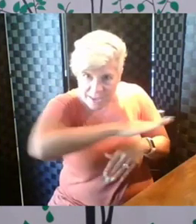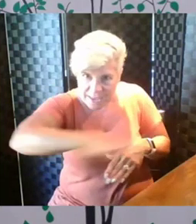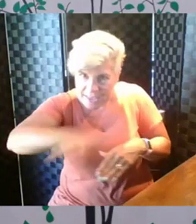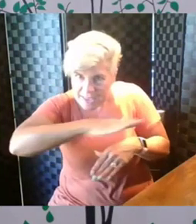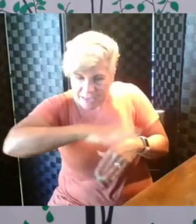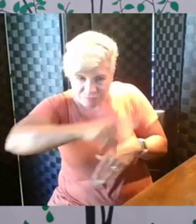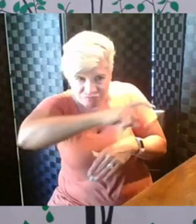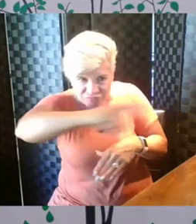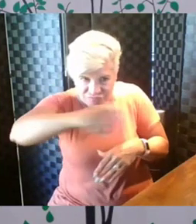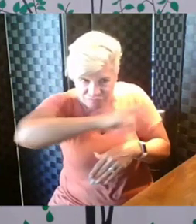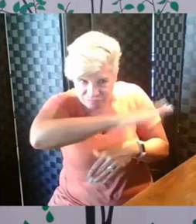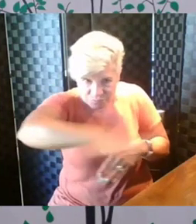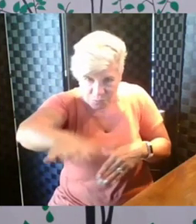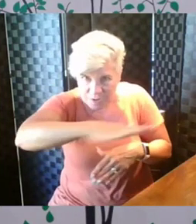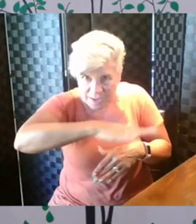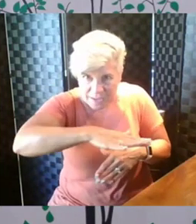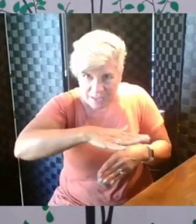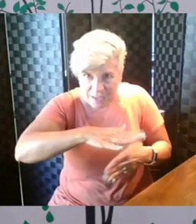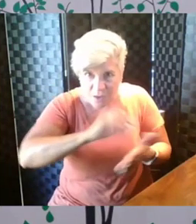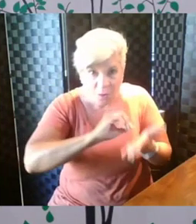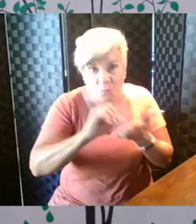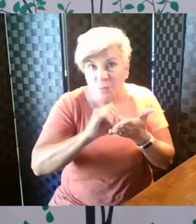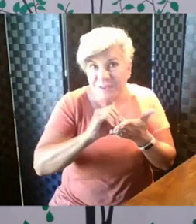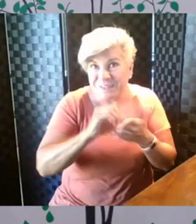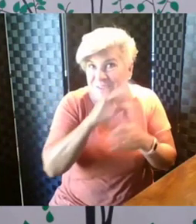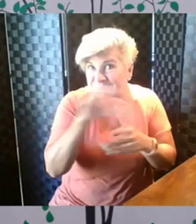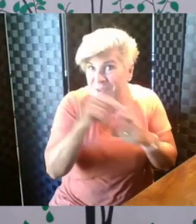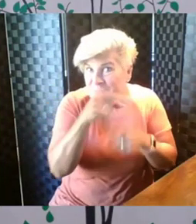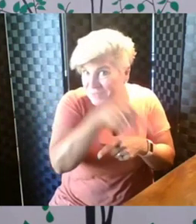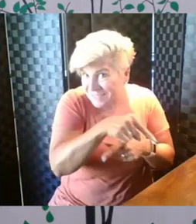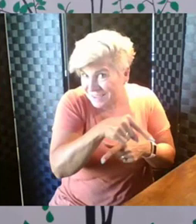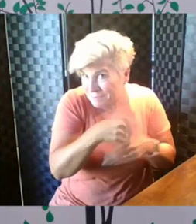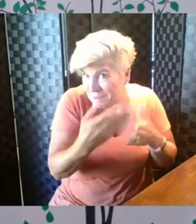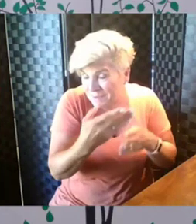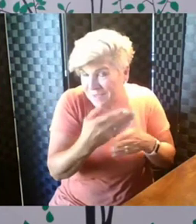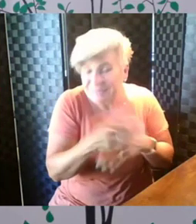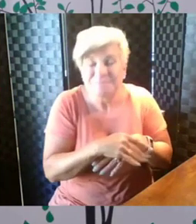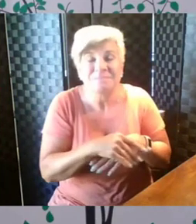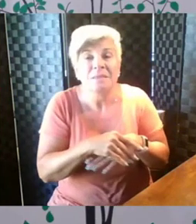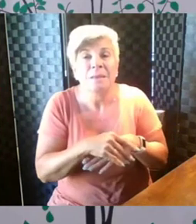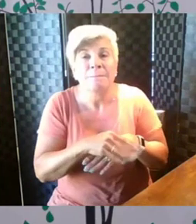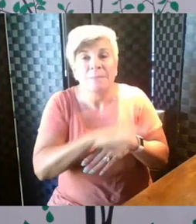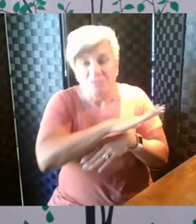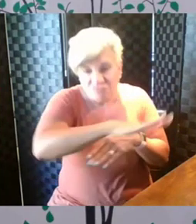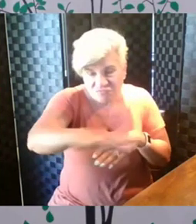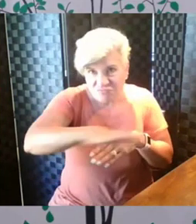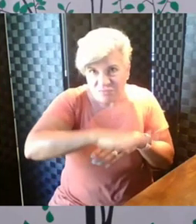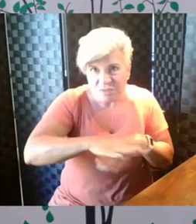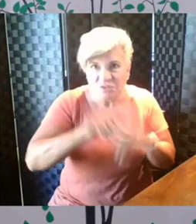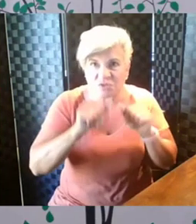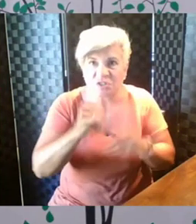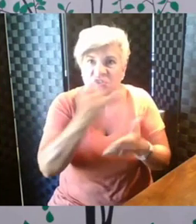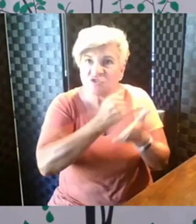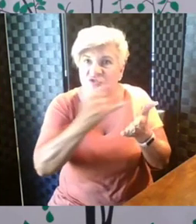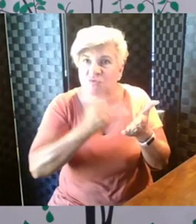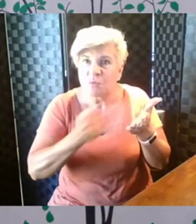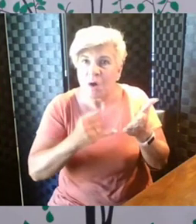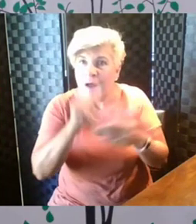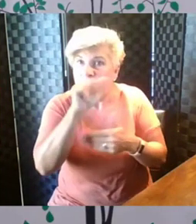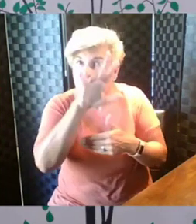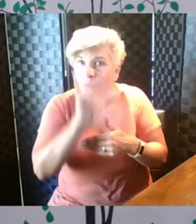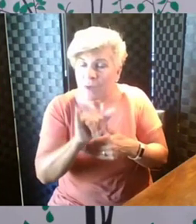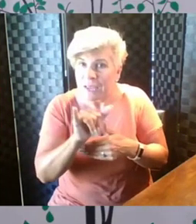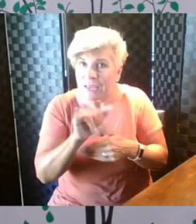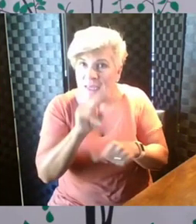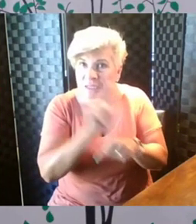flat. You may have written your spelling words in shaving cream before or done some other fun activities like that, but you could draw an